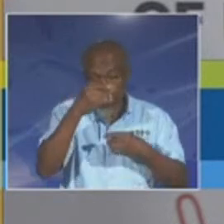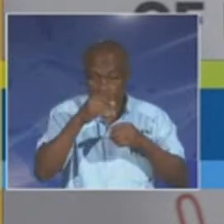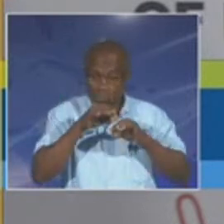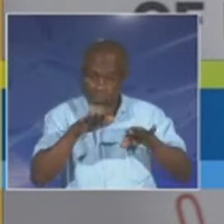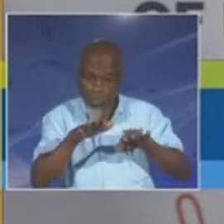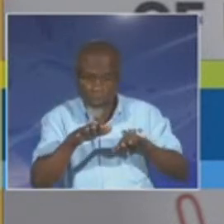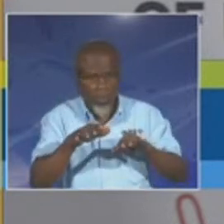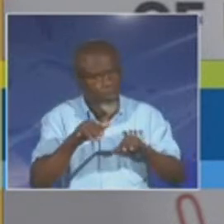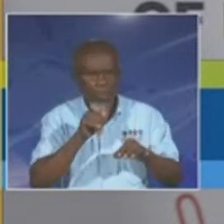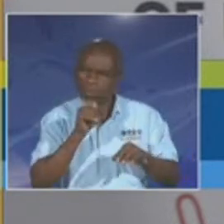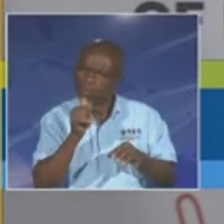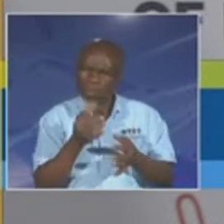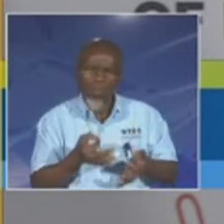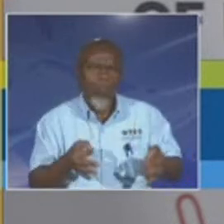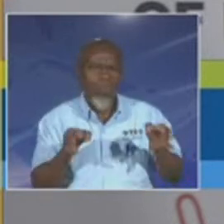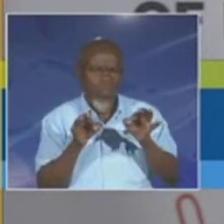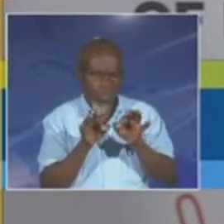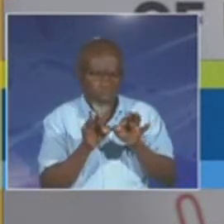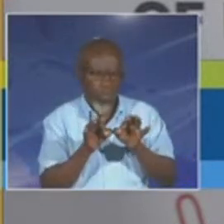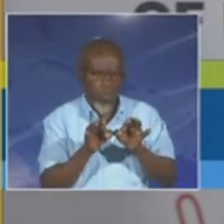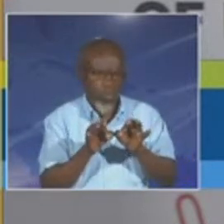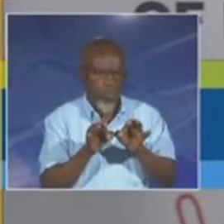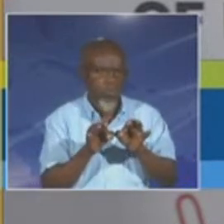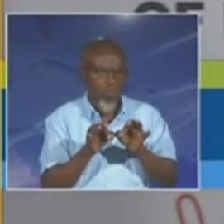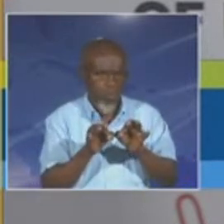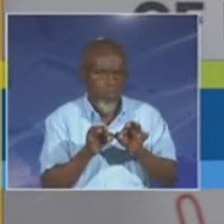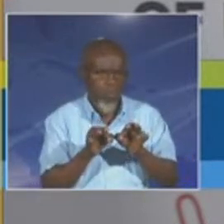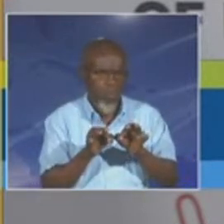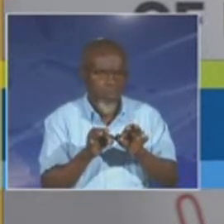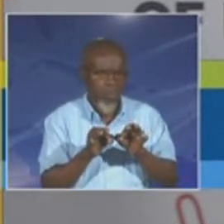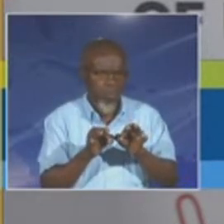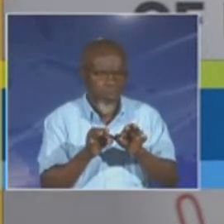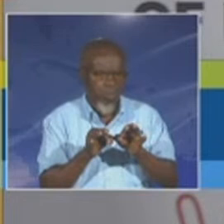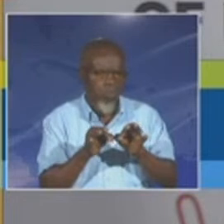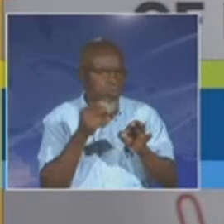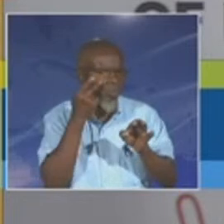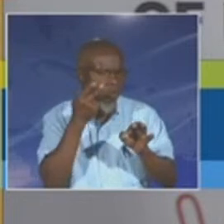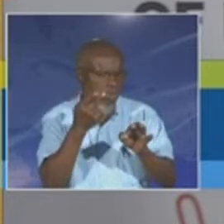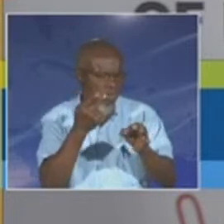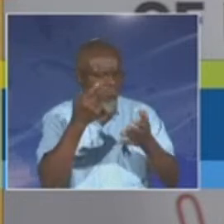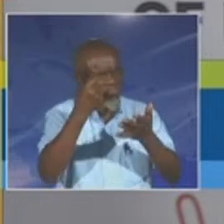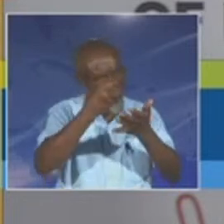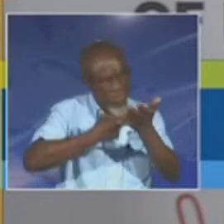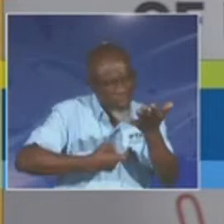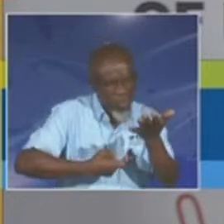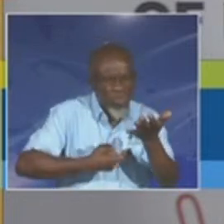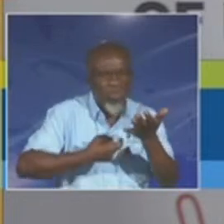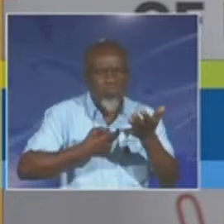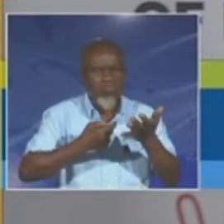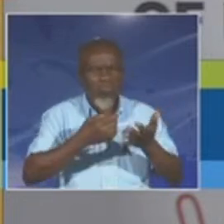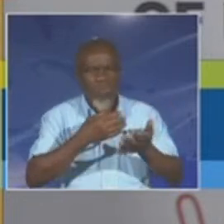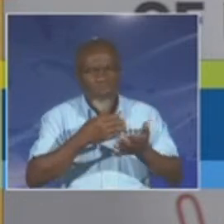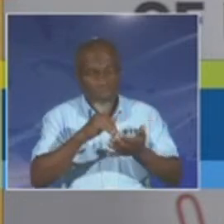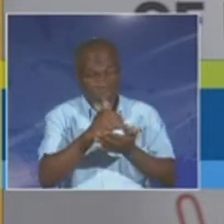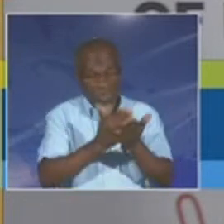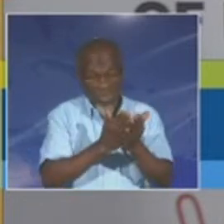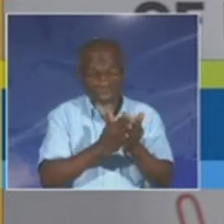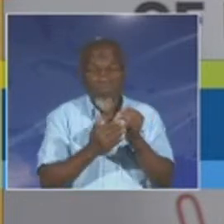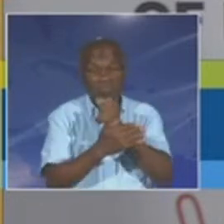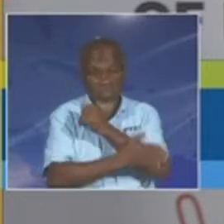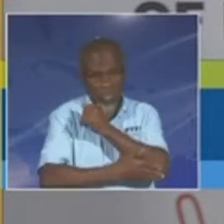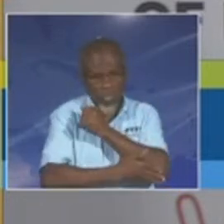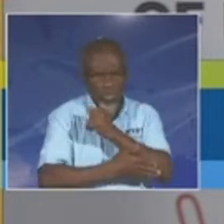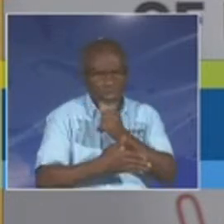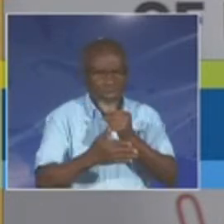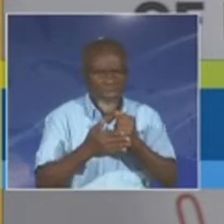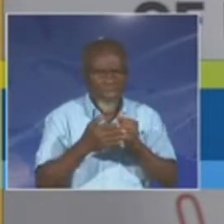done, and it needs to be borne in mind the cost to actually do that. Some countries have, for example, taken